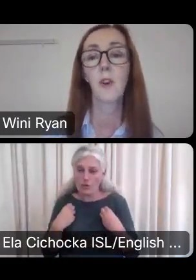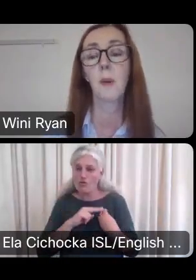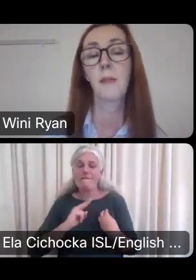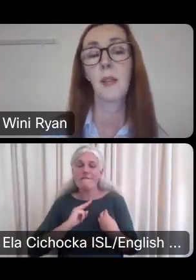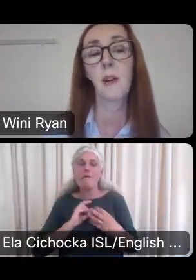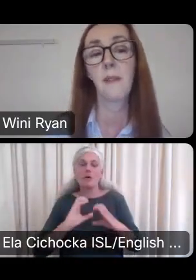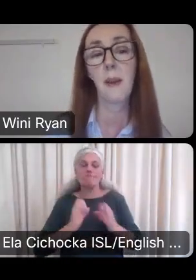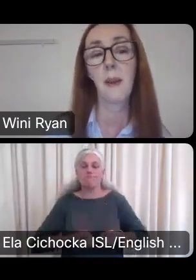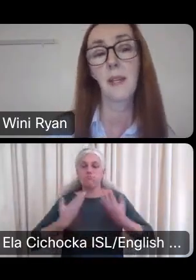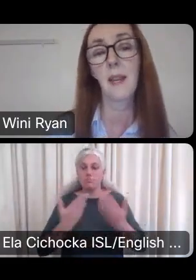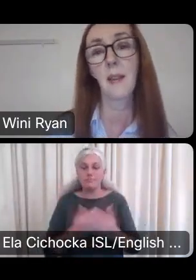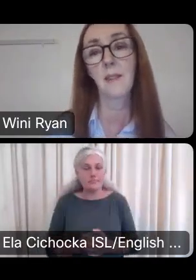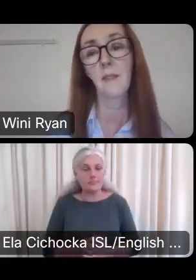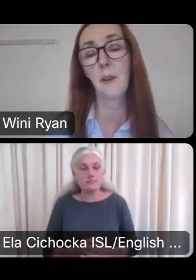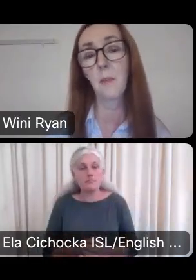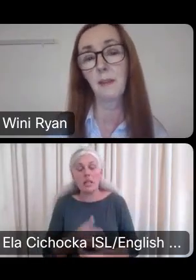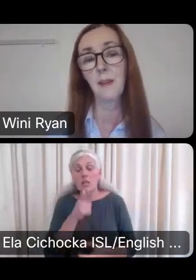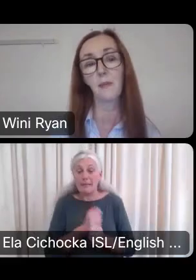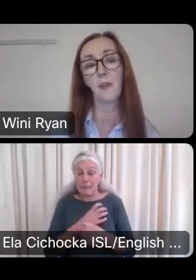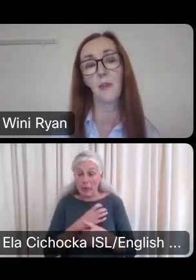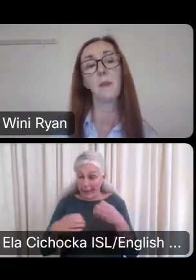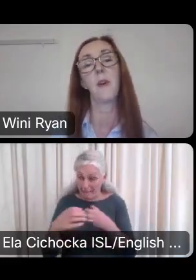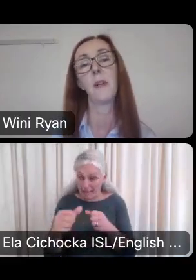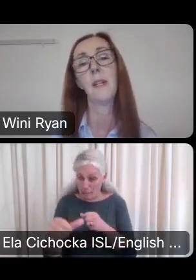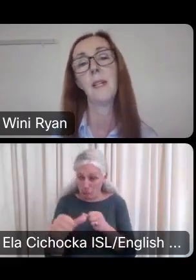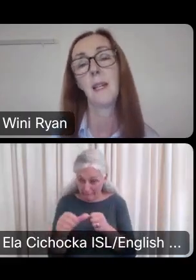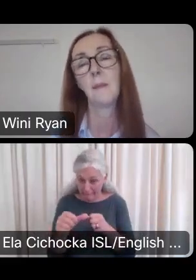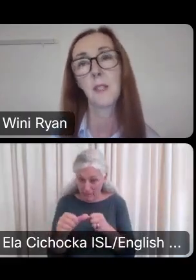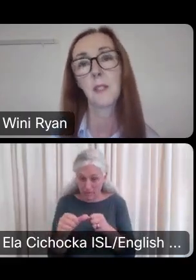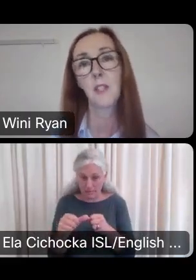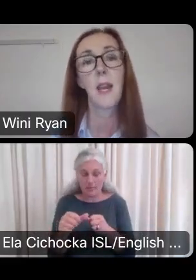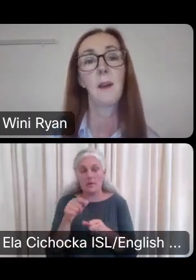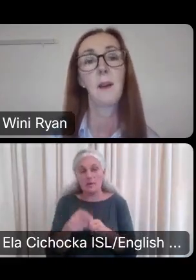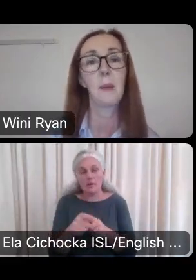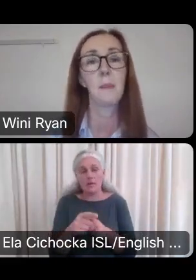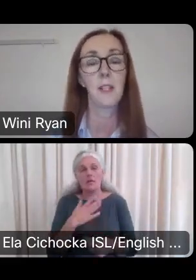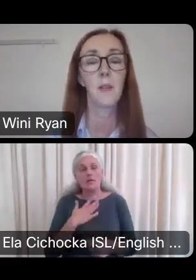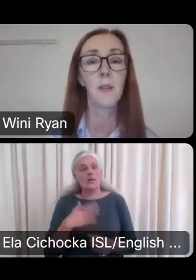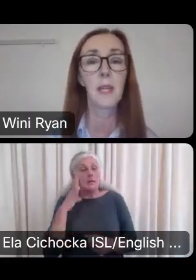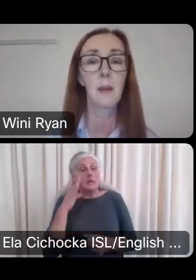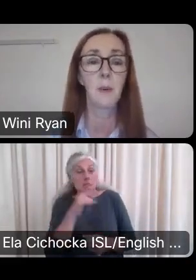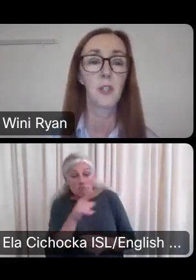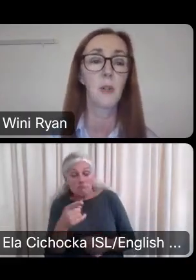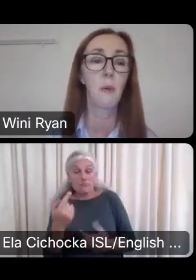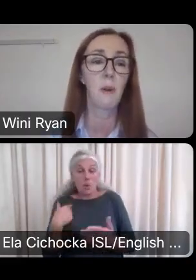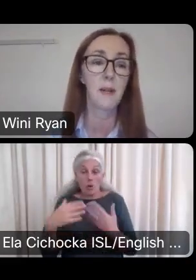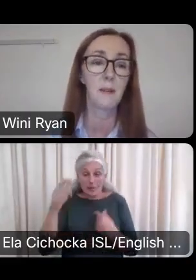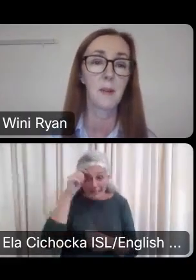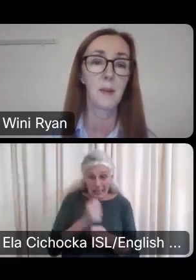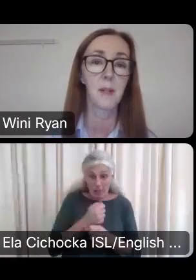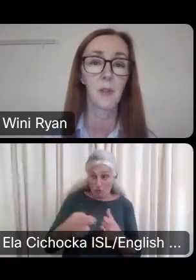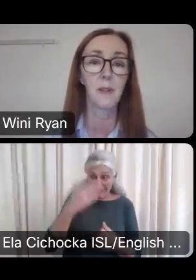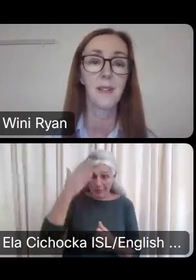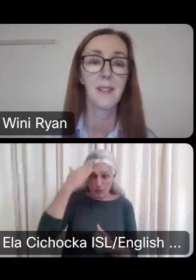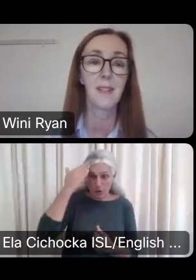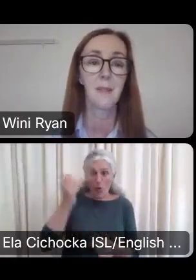Just going to talk about the area of empathy, and very briefly before I move on, just to check what people get you thinking about what you know already, because